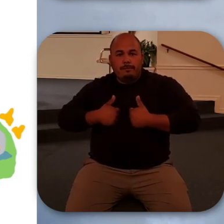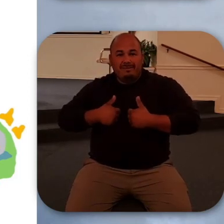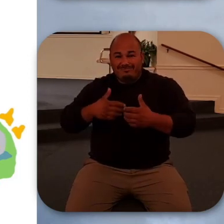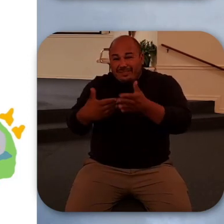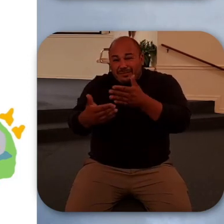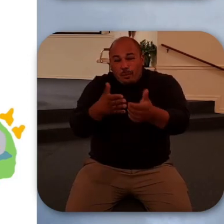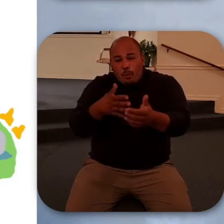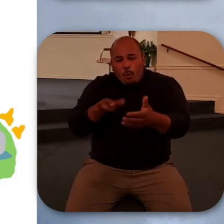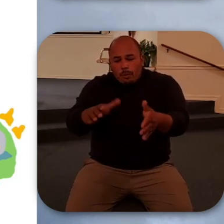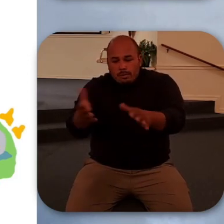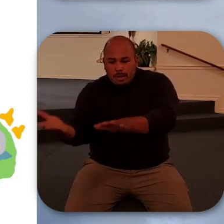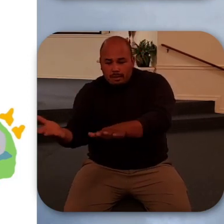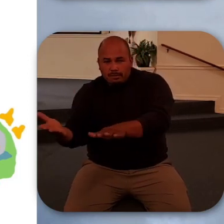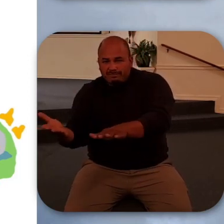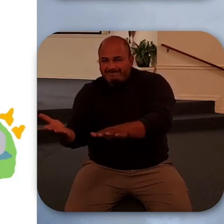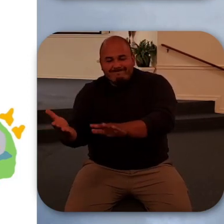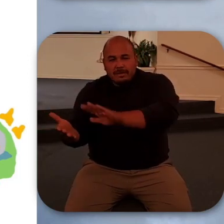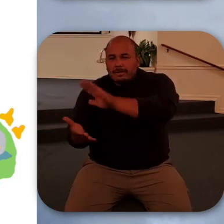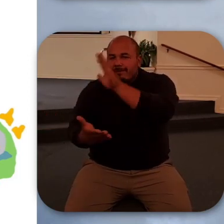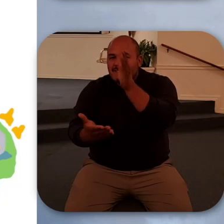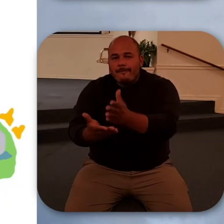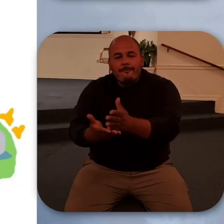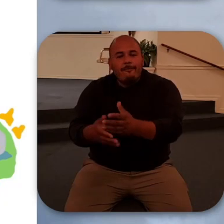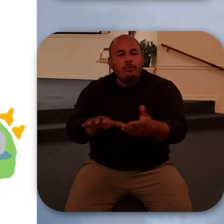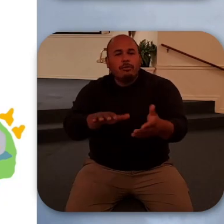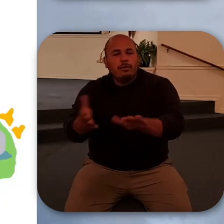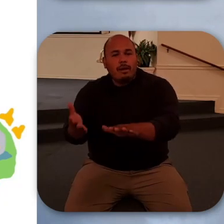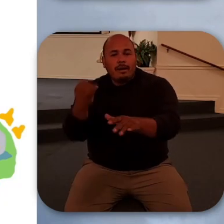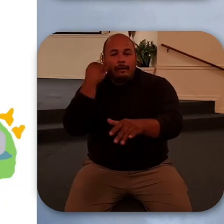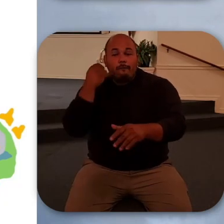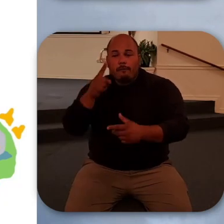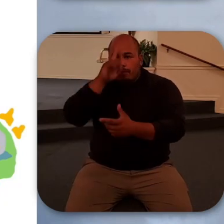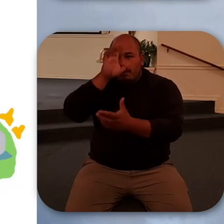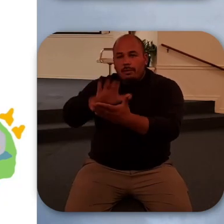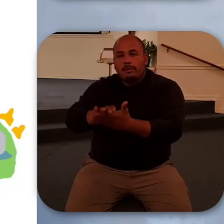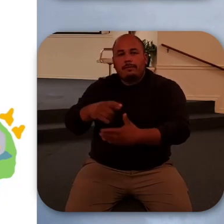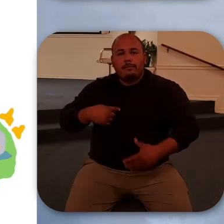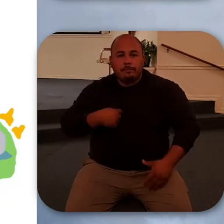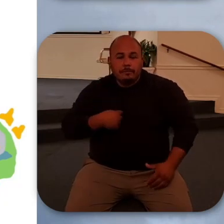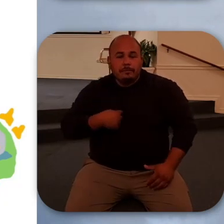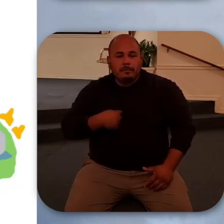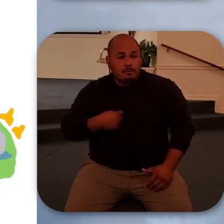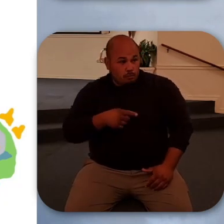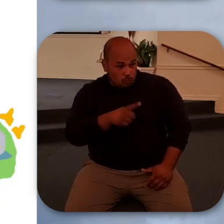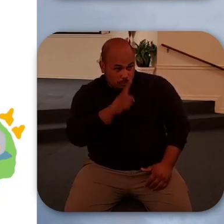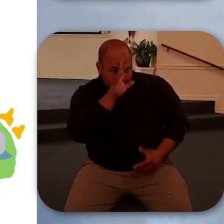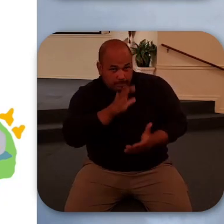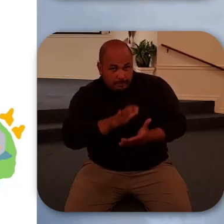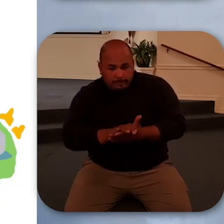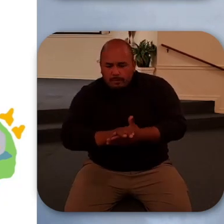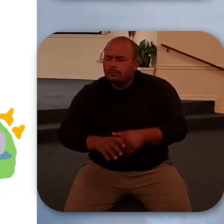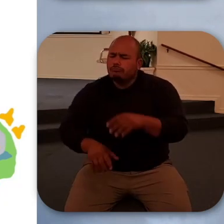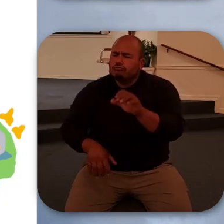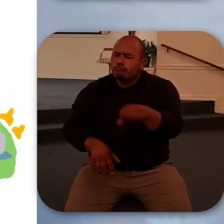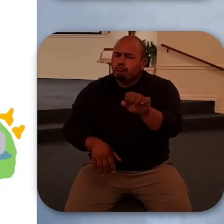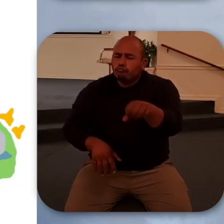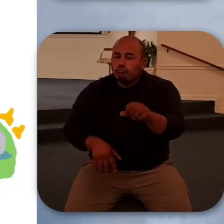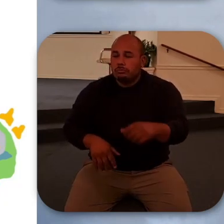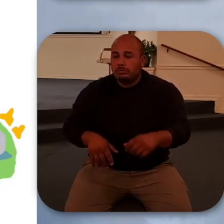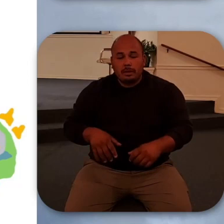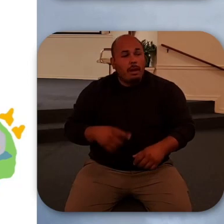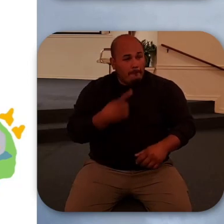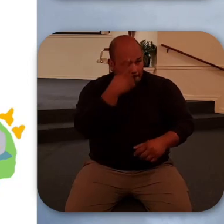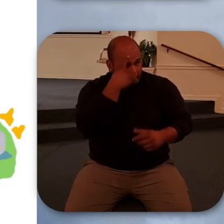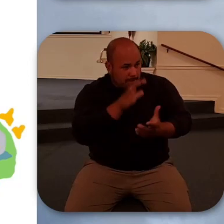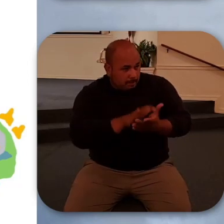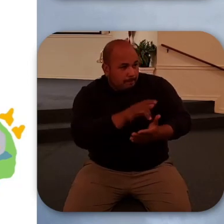will never die. Do you believe this? Yes, Lord, she replied. I believe that you are the Messiah,